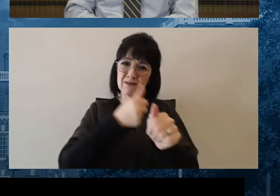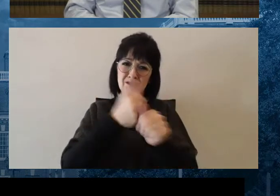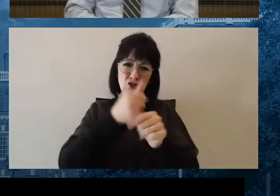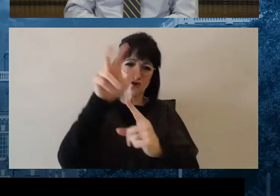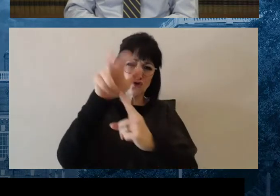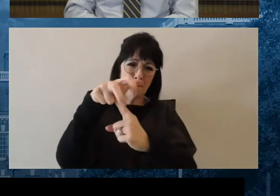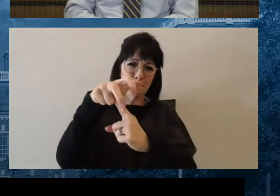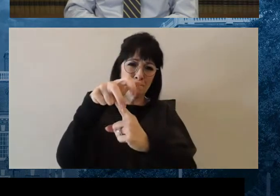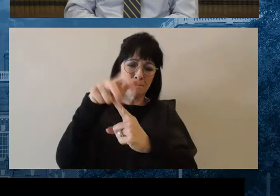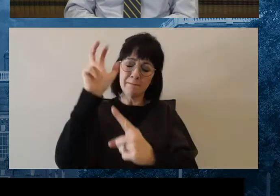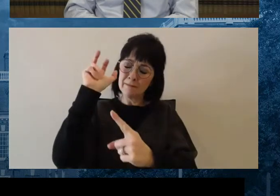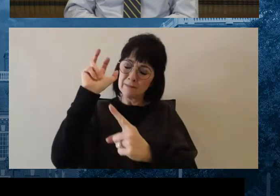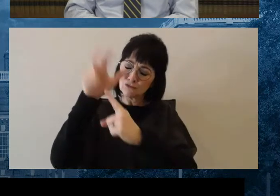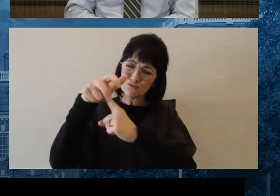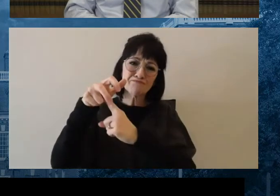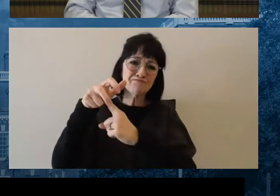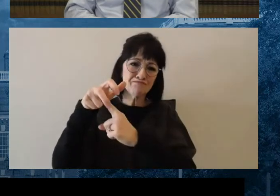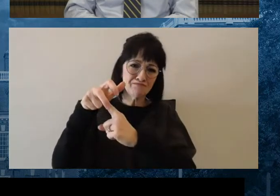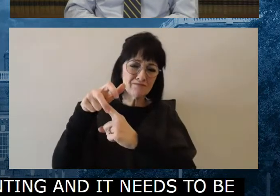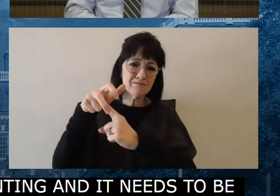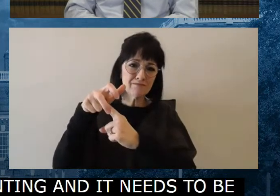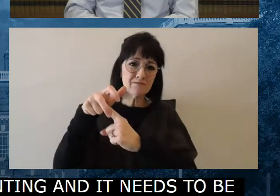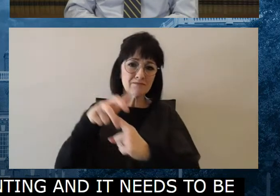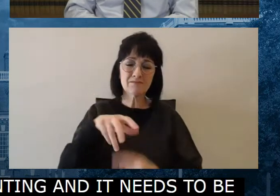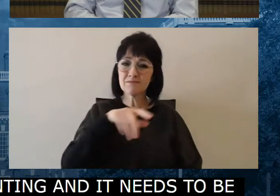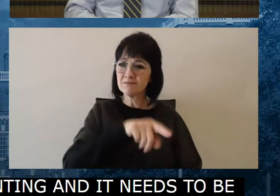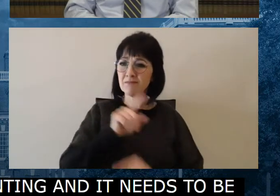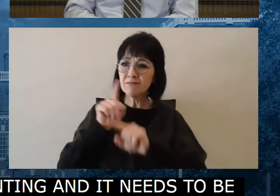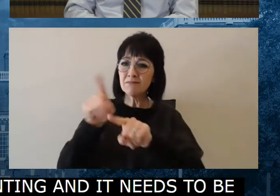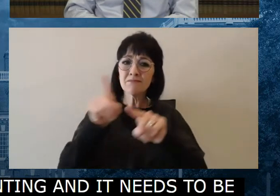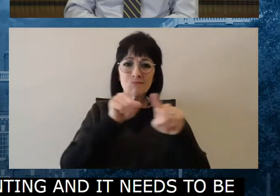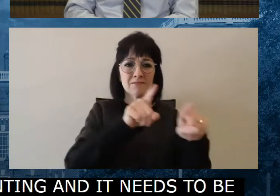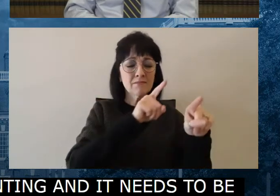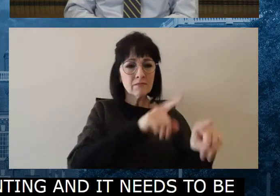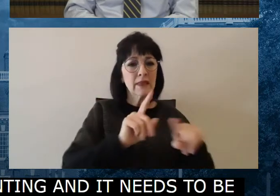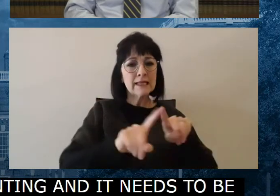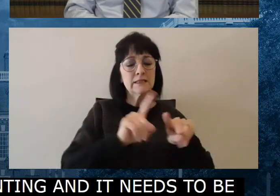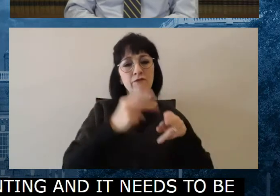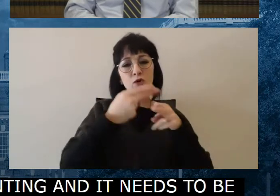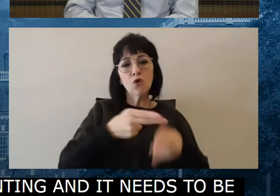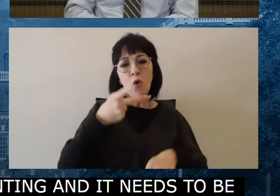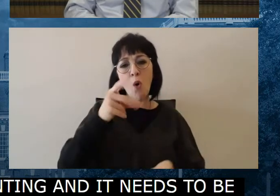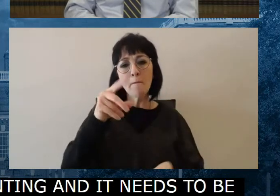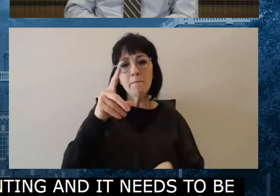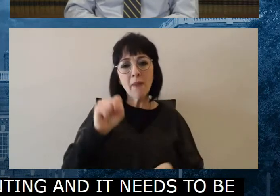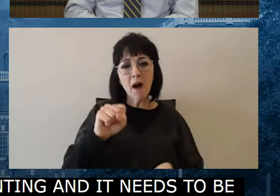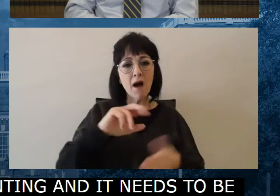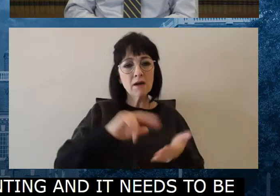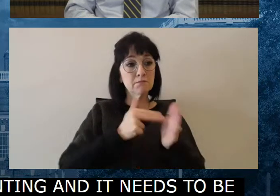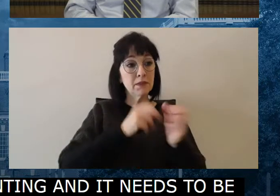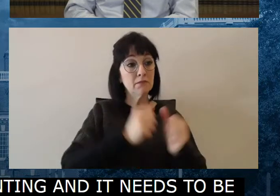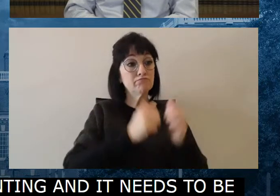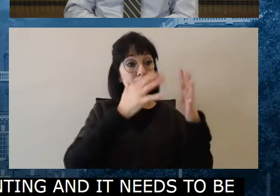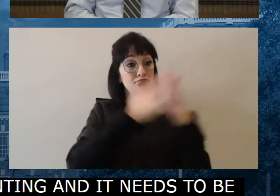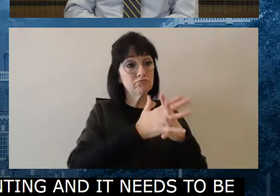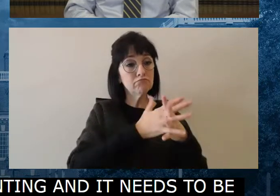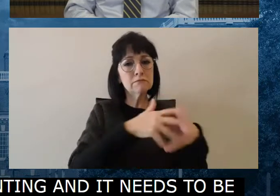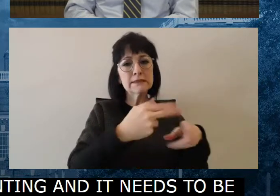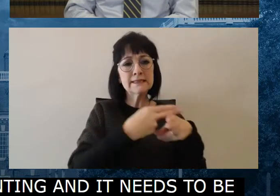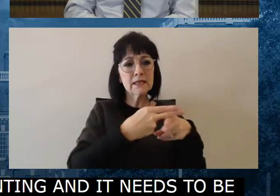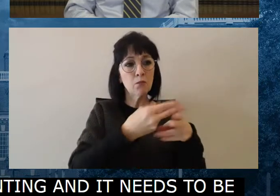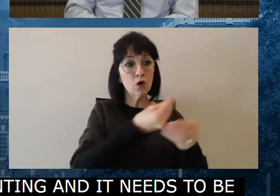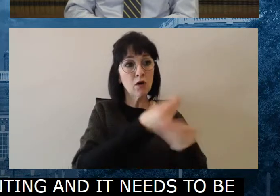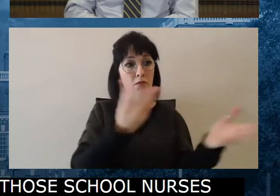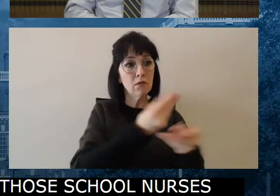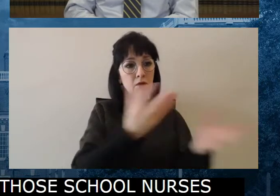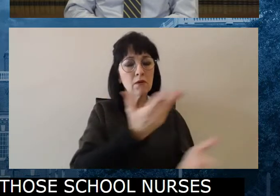DOE clinics and pods have been instrumental in running the clinic and making sure it